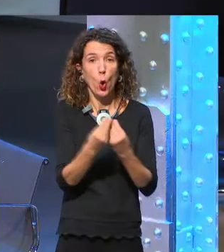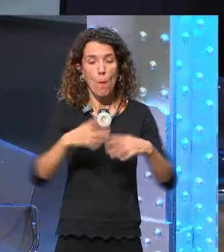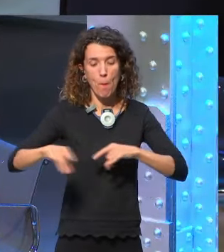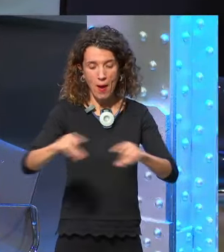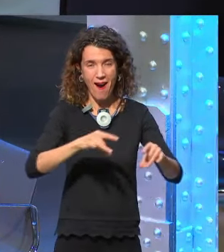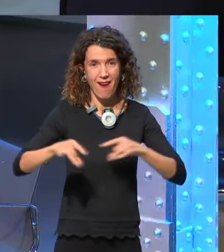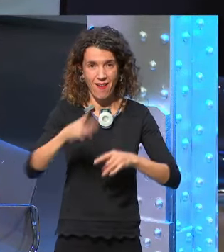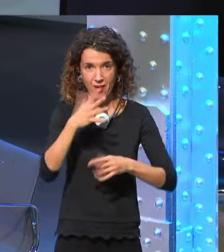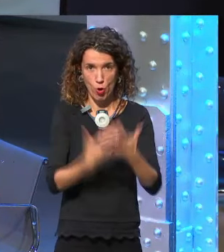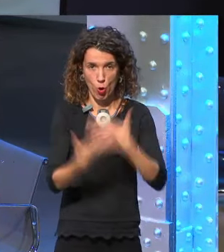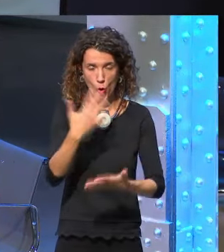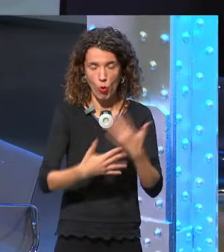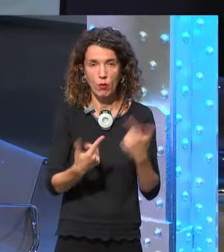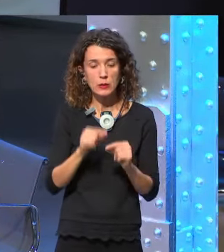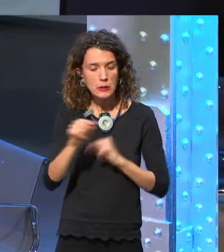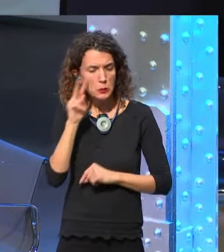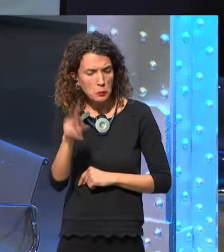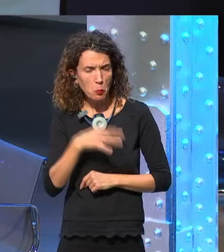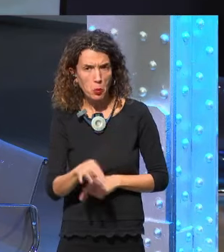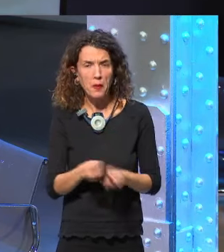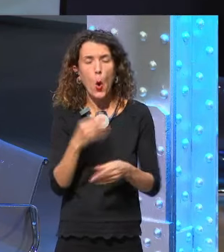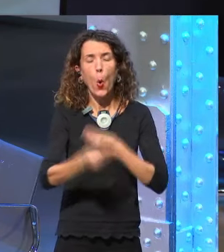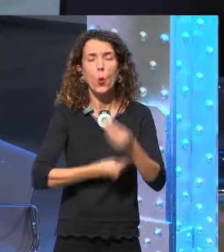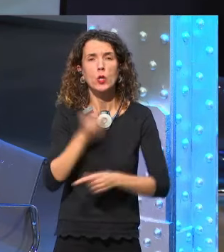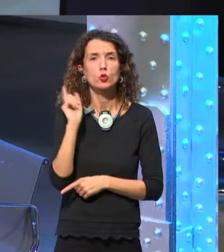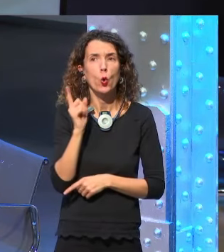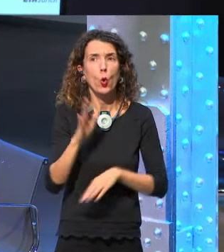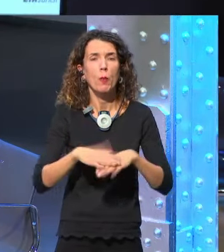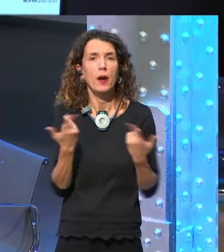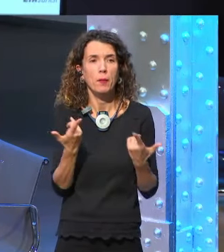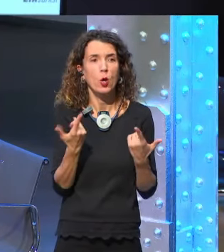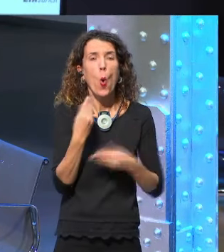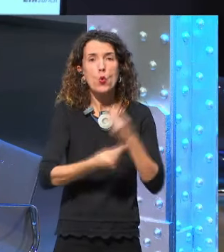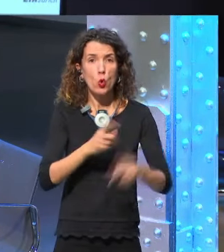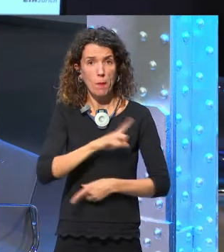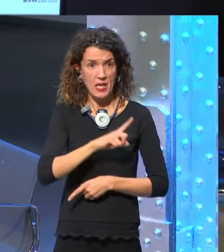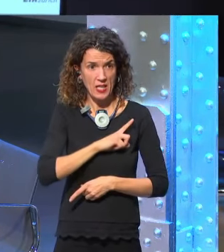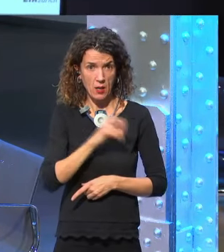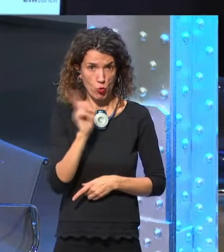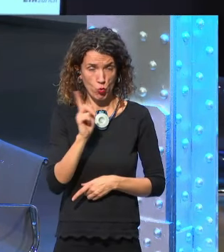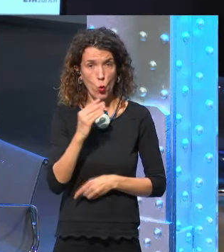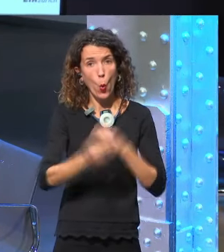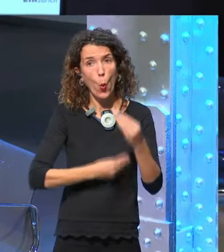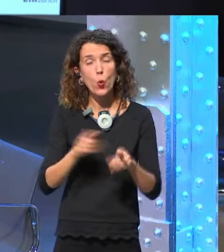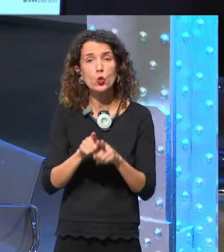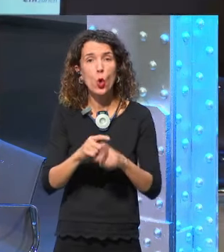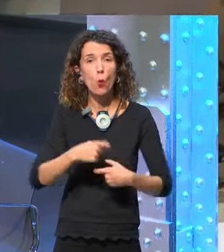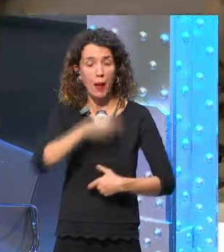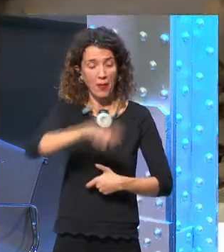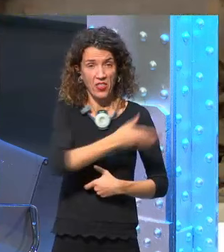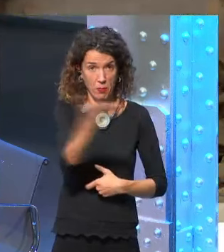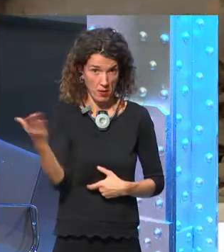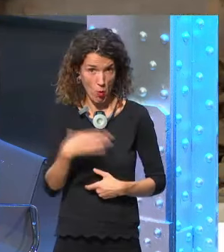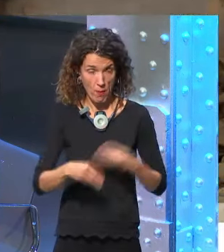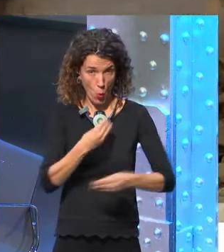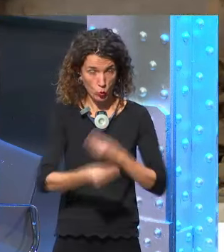principle, not for warfare, but really for civilian use. And these structures, at some